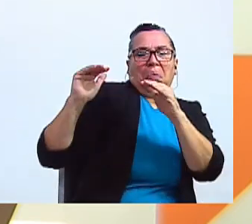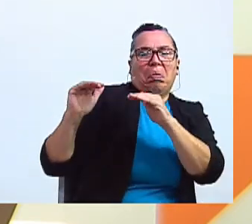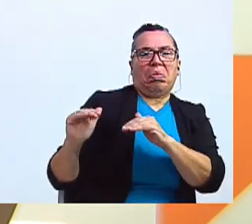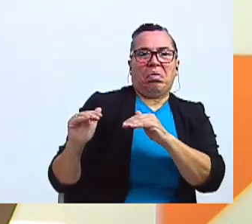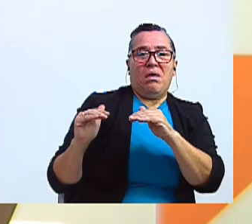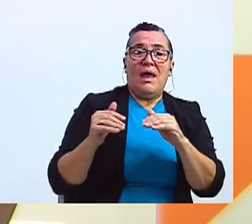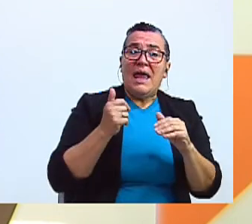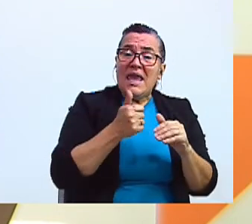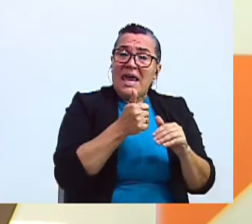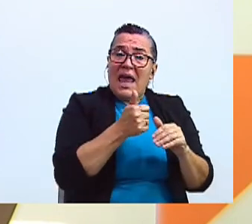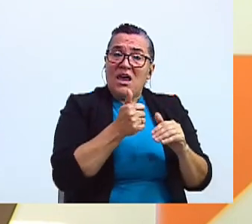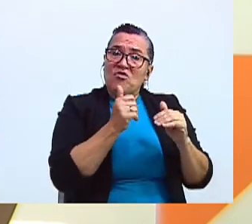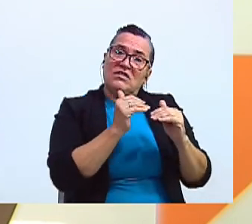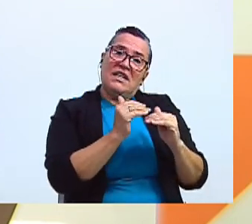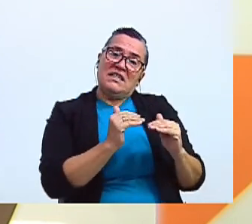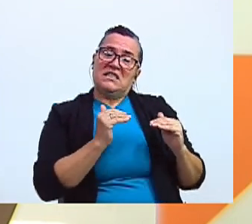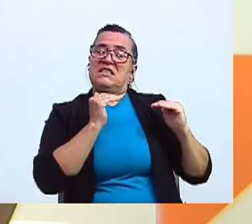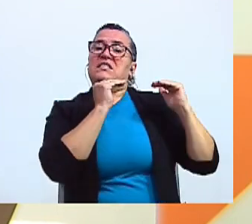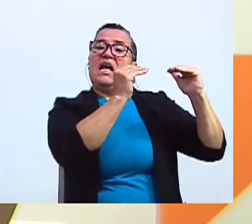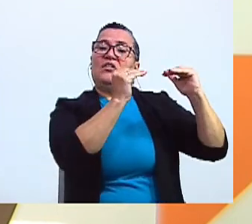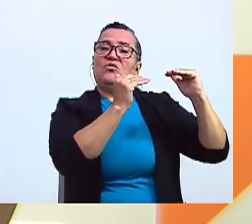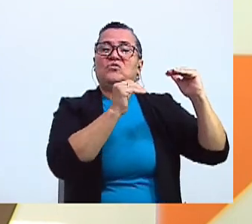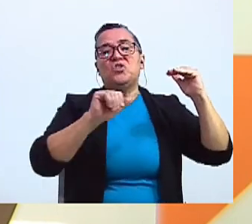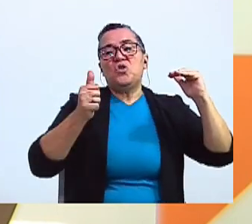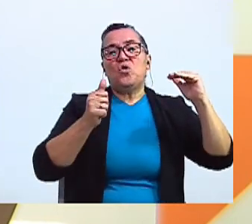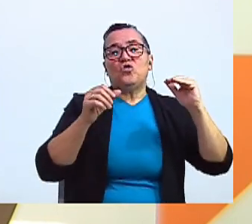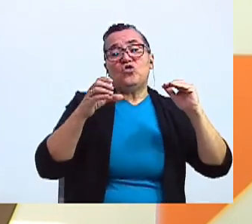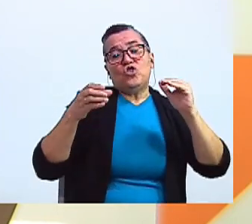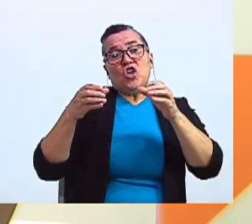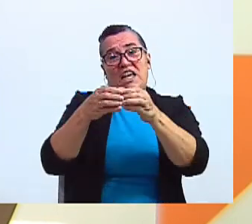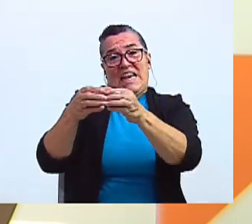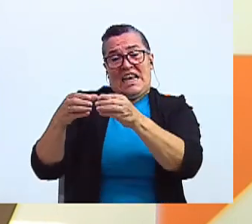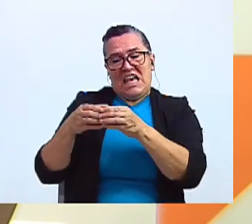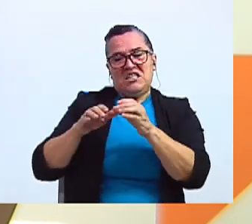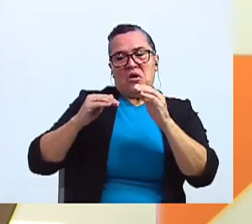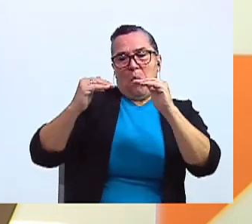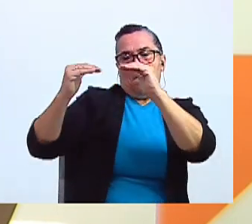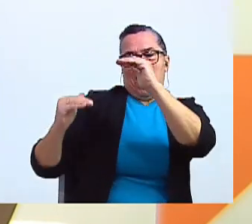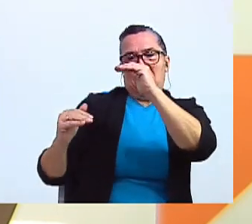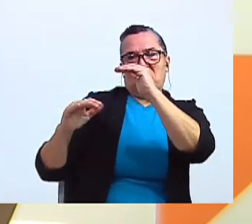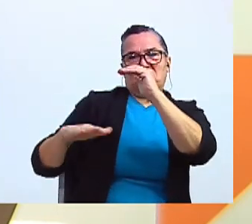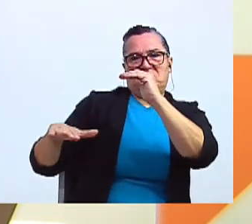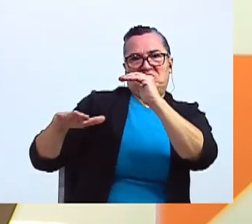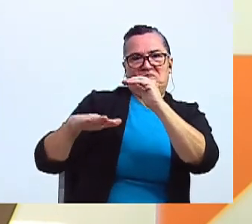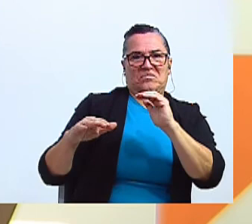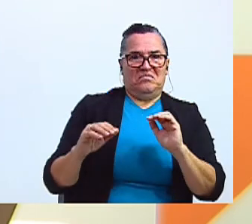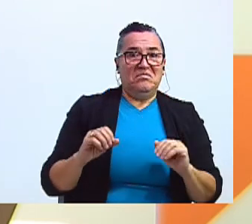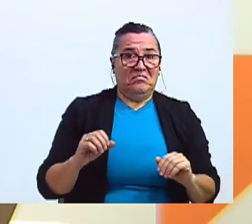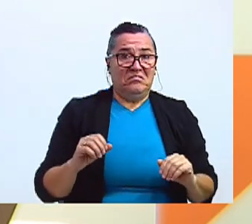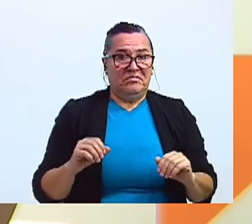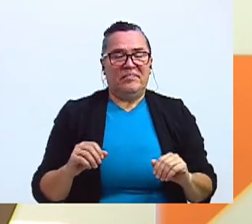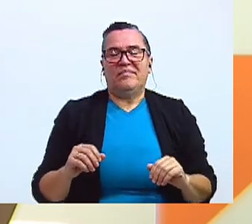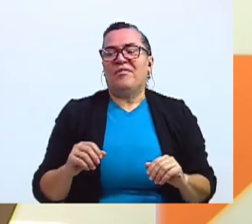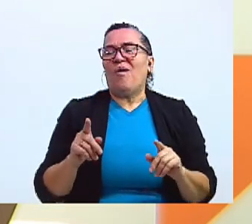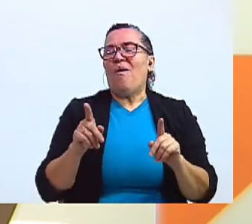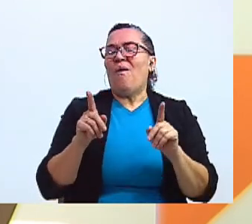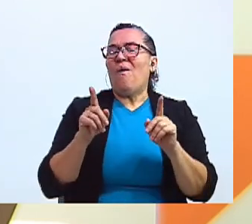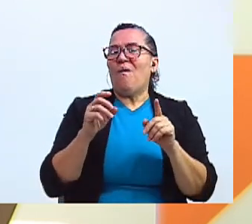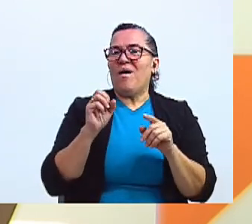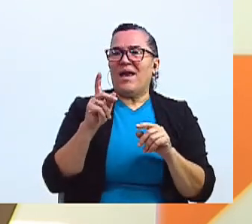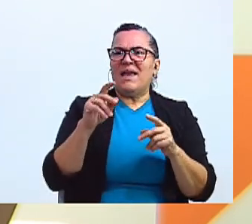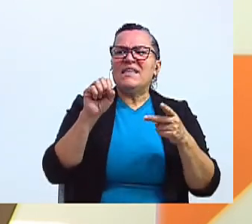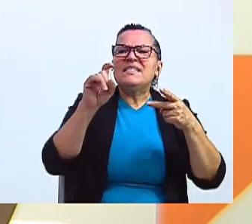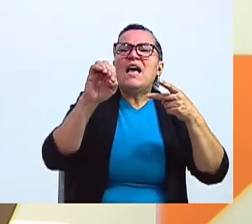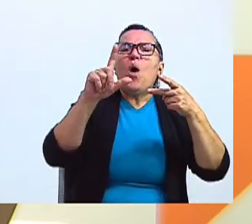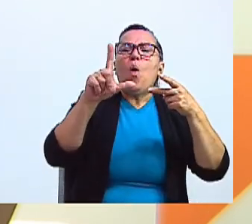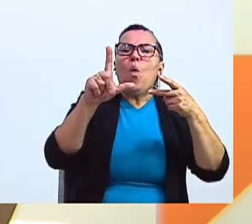clique is higher status than another clique. Okay, good. Saul, give